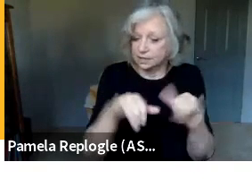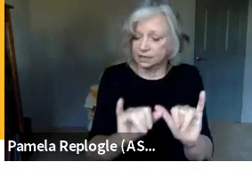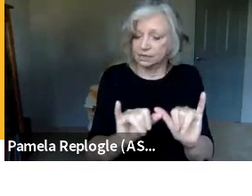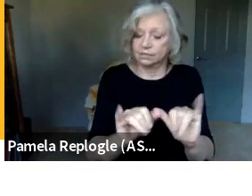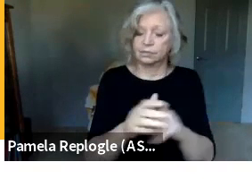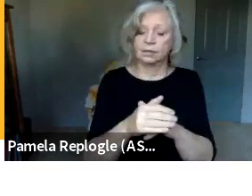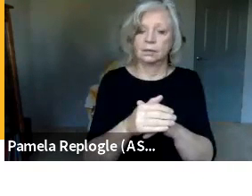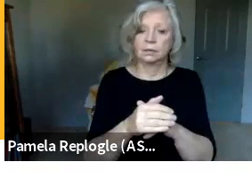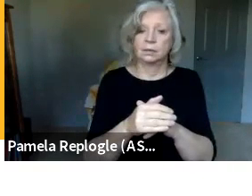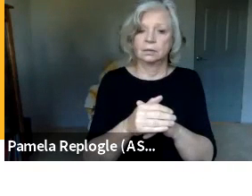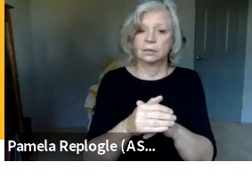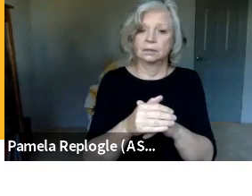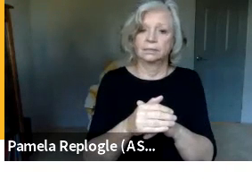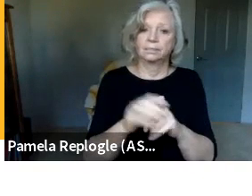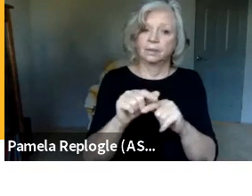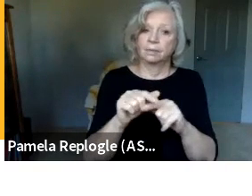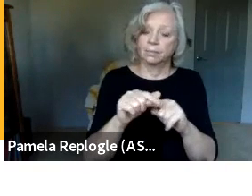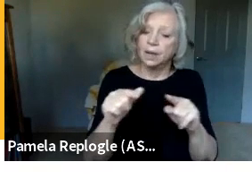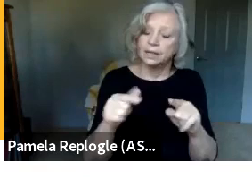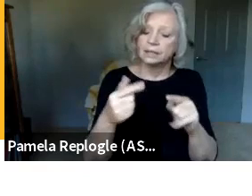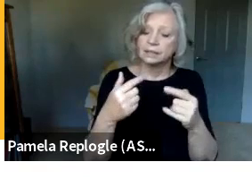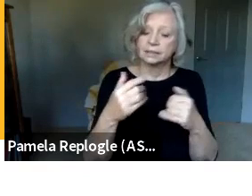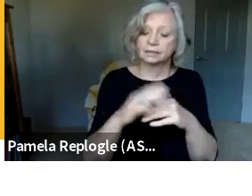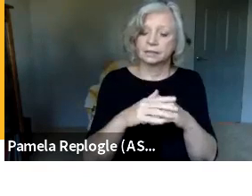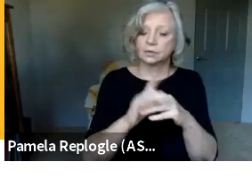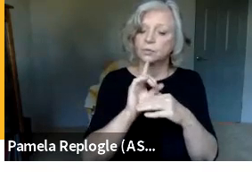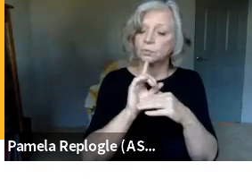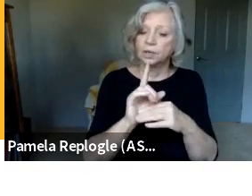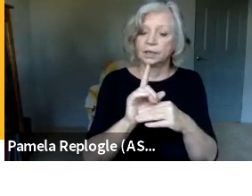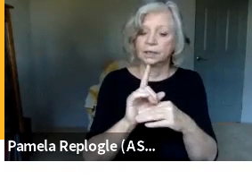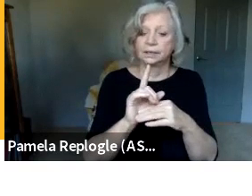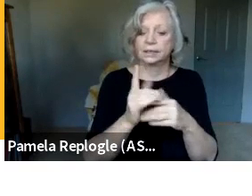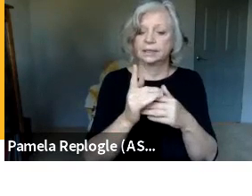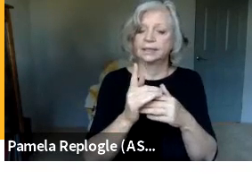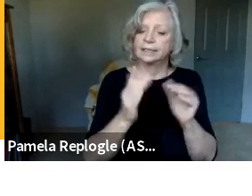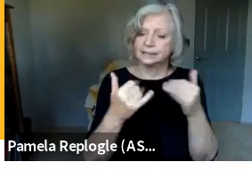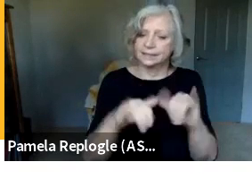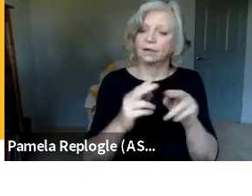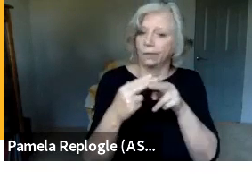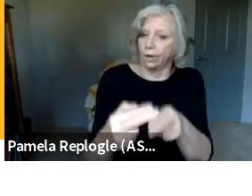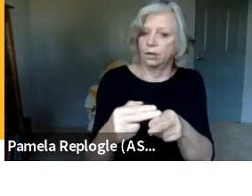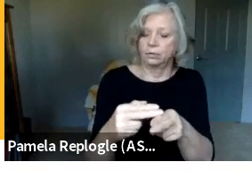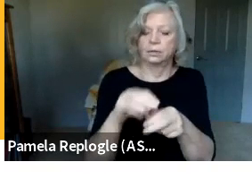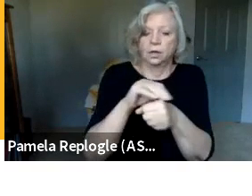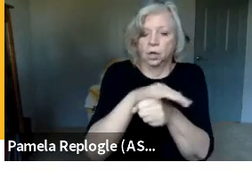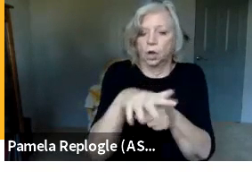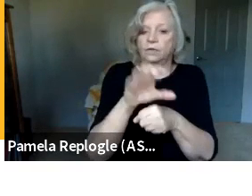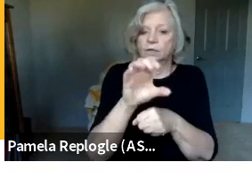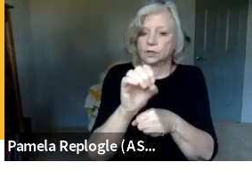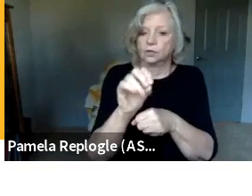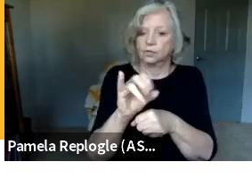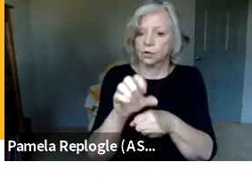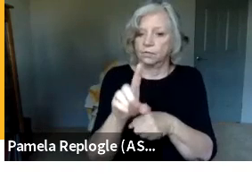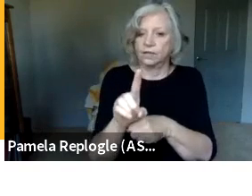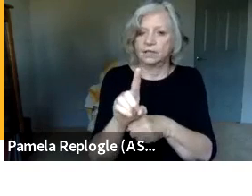certain aspects, but they're all really just COVID. And the important thing is that we have good tools to limit